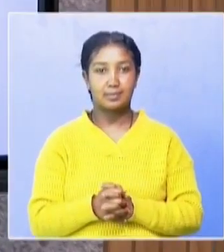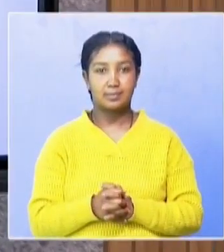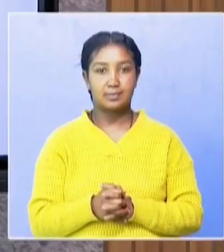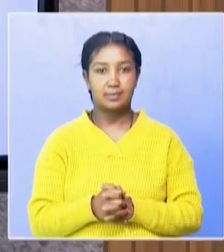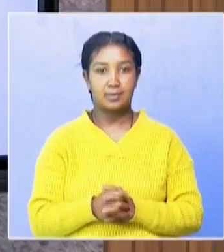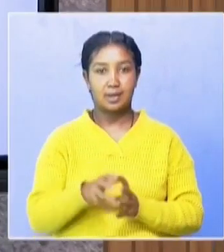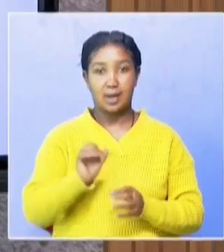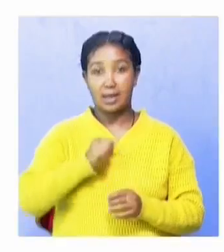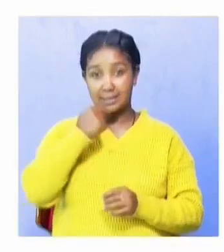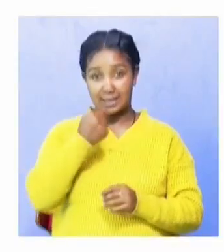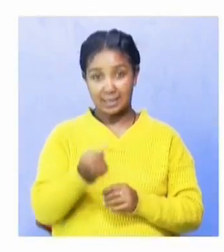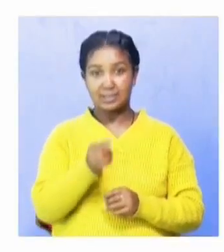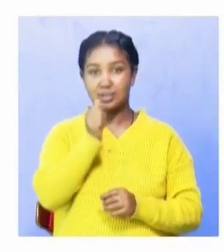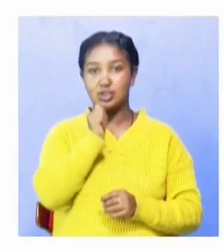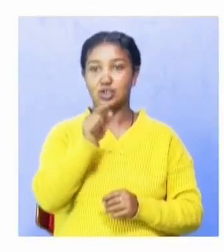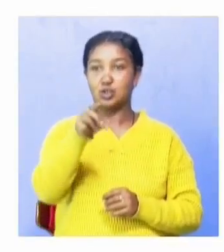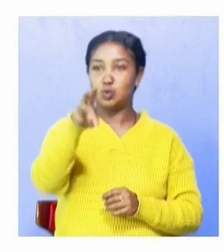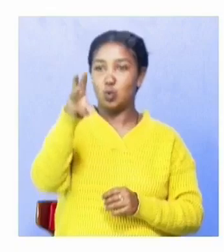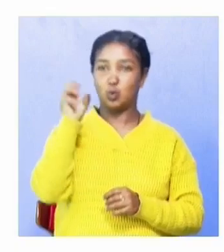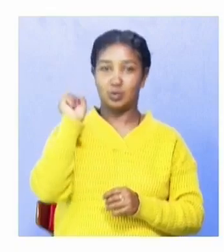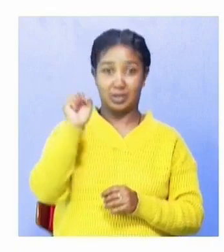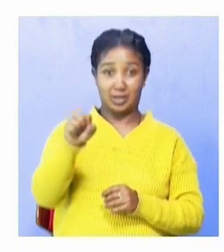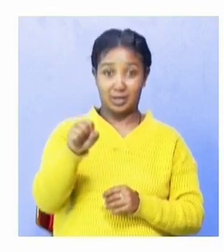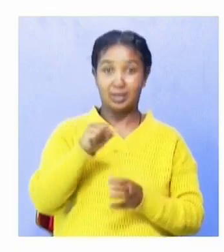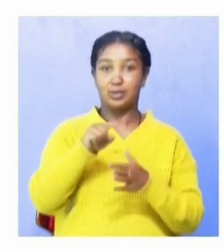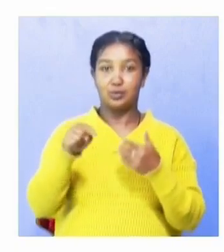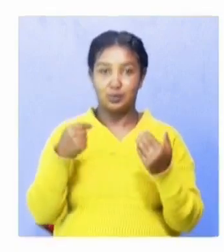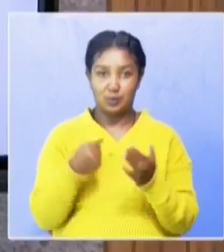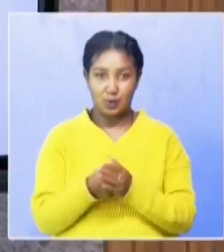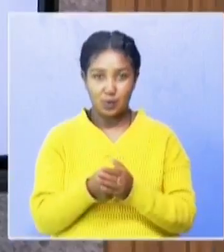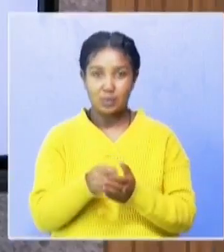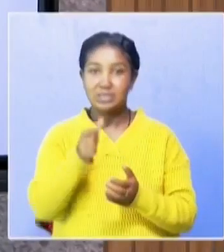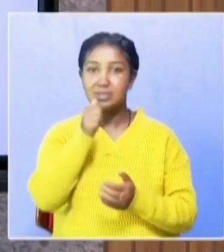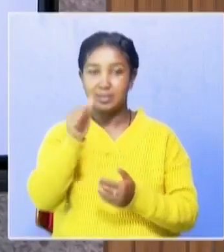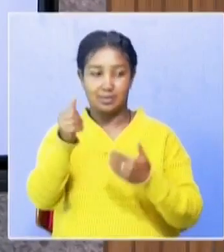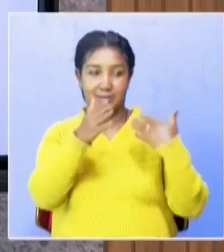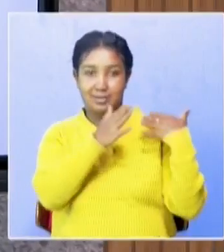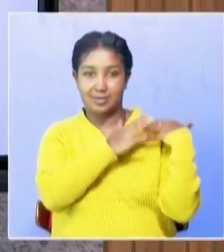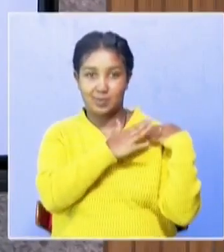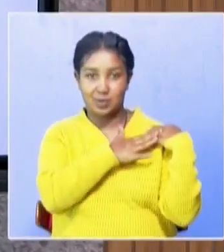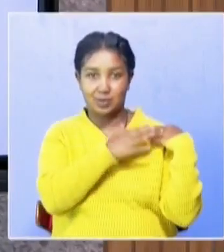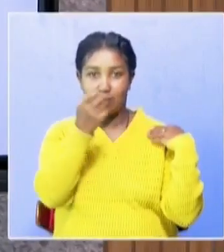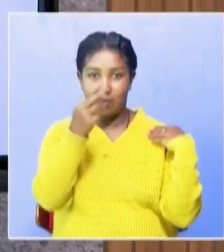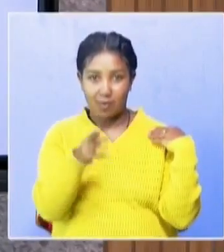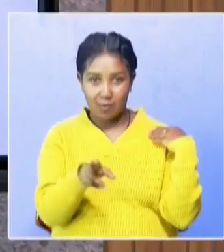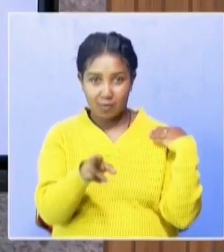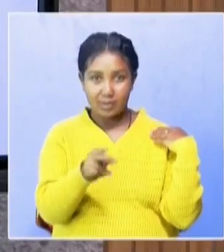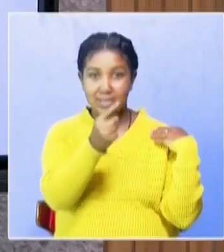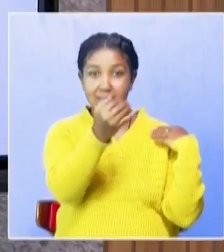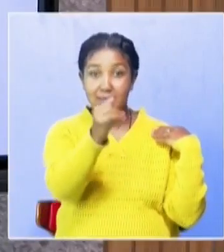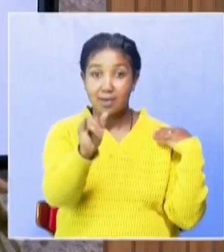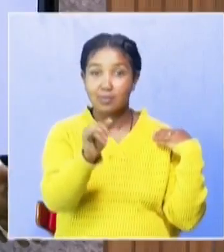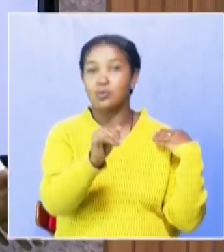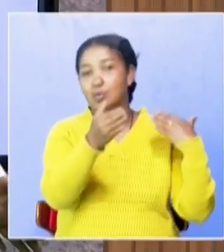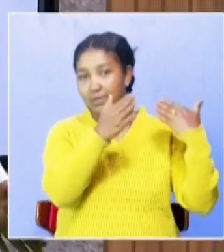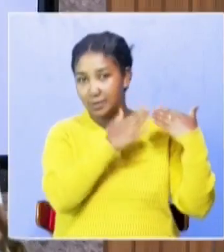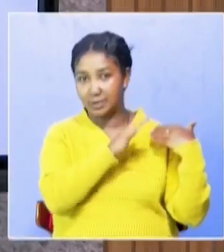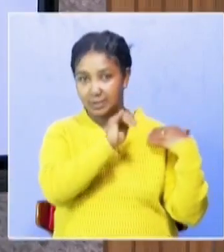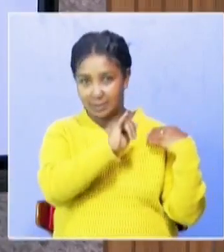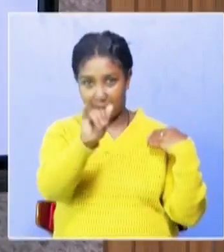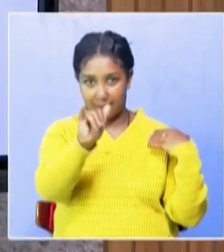I said she was. So, she is the subject. Or, they is what?